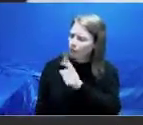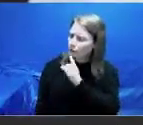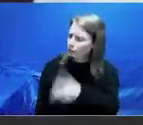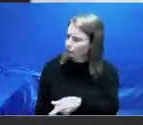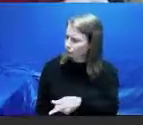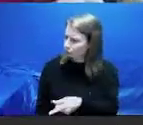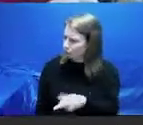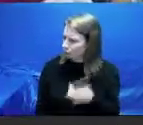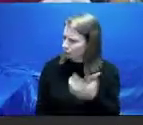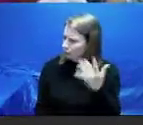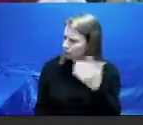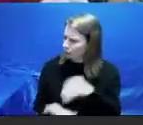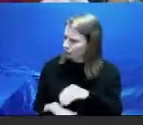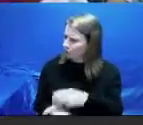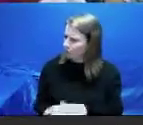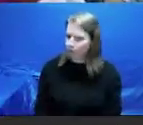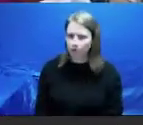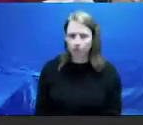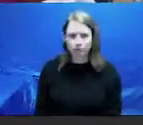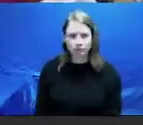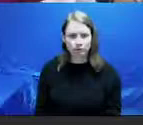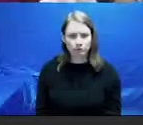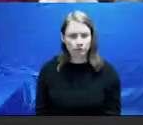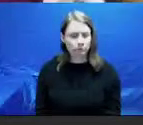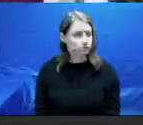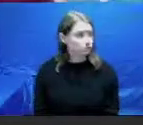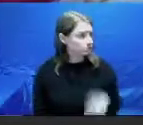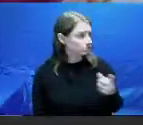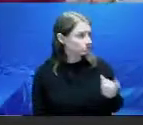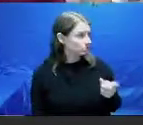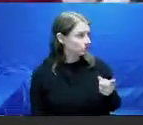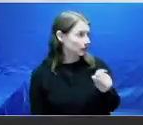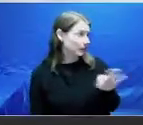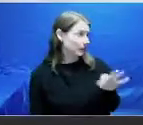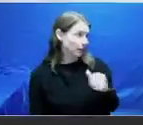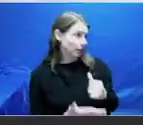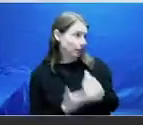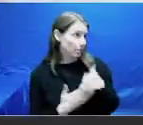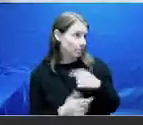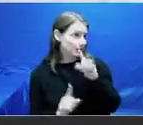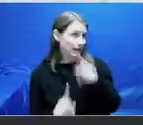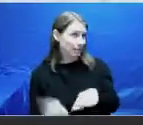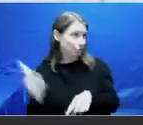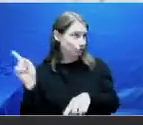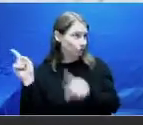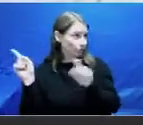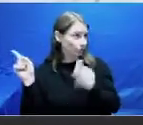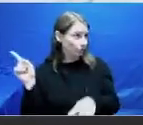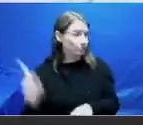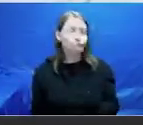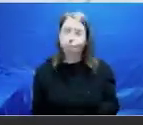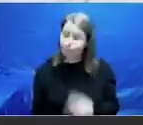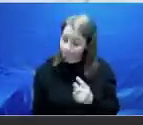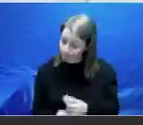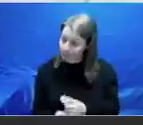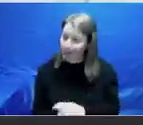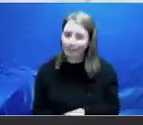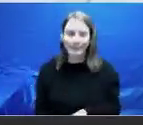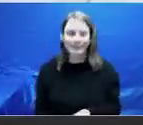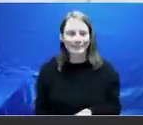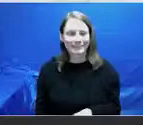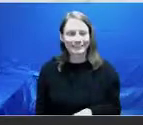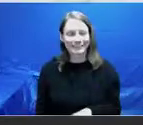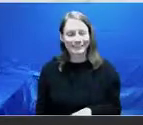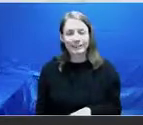in there? The focus question. Yeah, it helps you answer the focus question, right? Okay, remember we talked the other day in class about